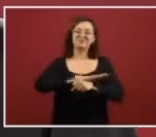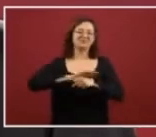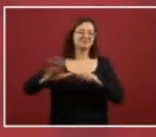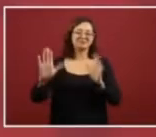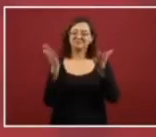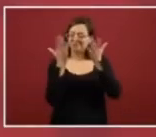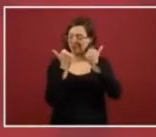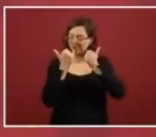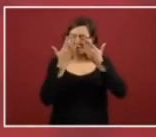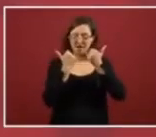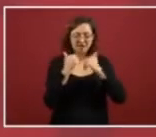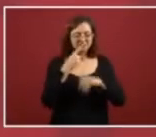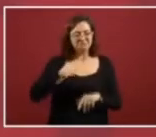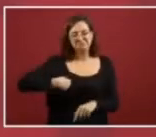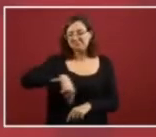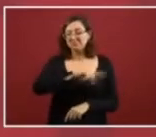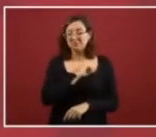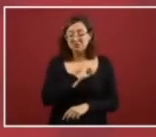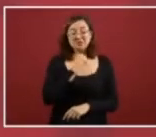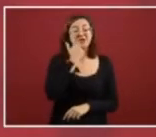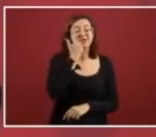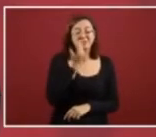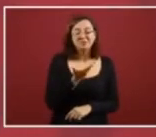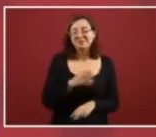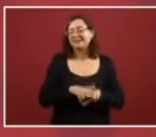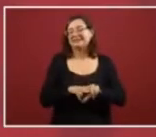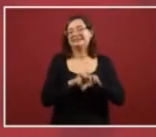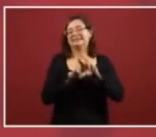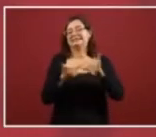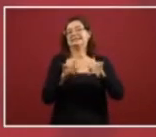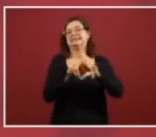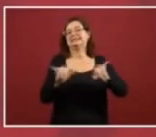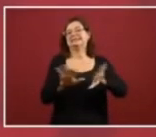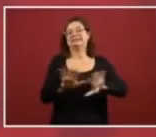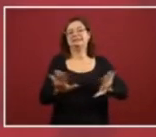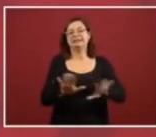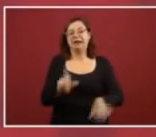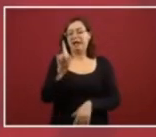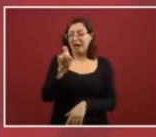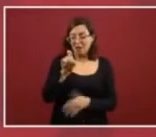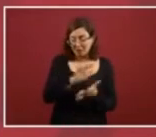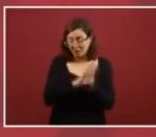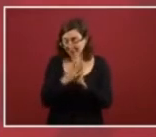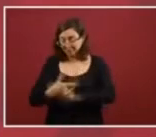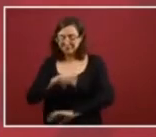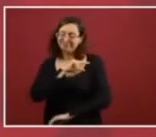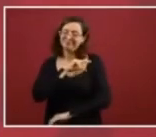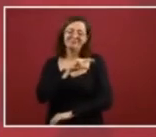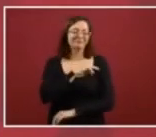let's say it doesn't exist. Ninguna posibilidad. Not a possibility that they can privatize water.